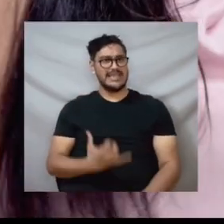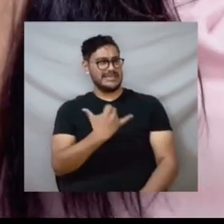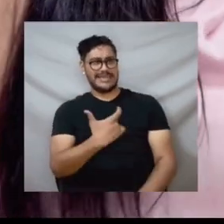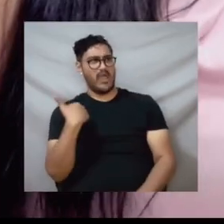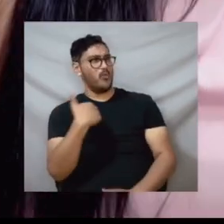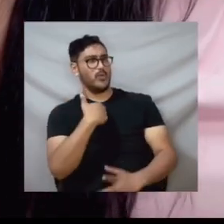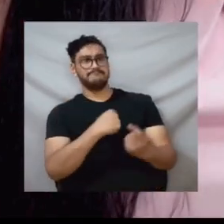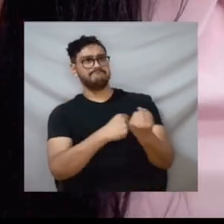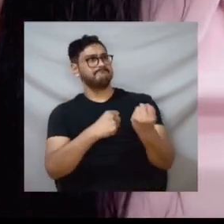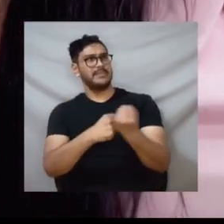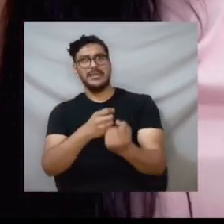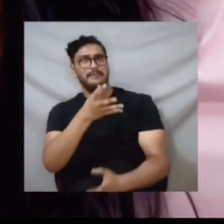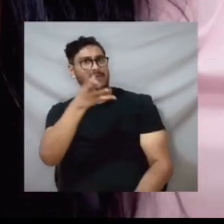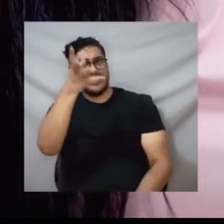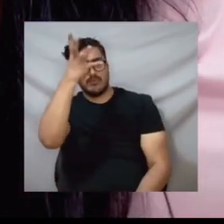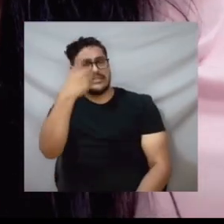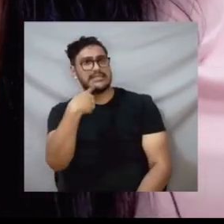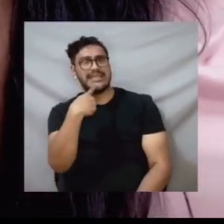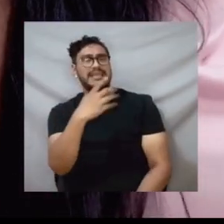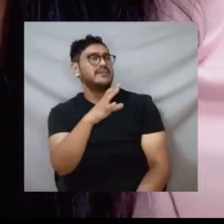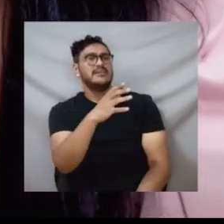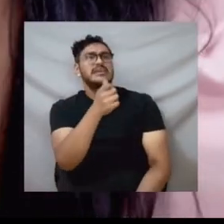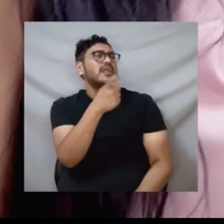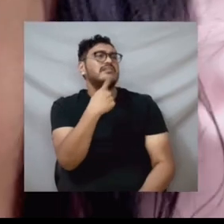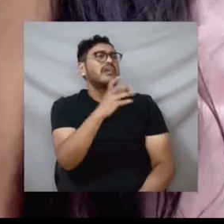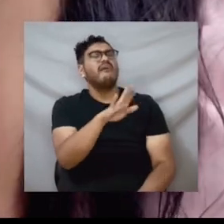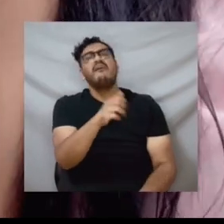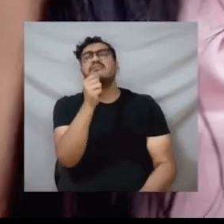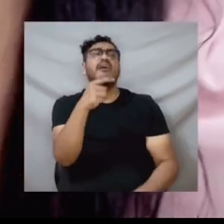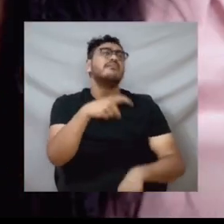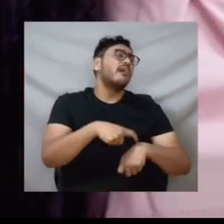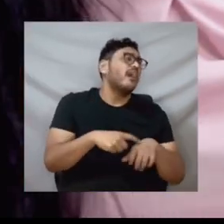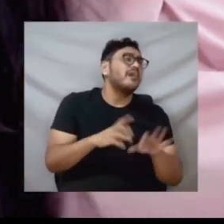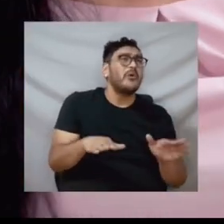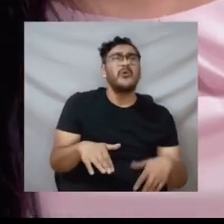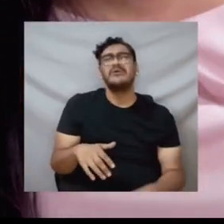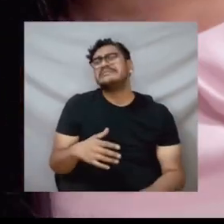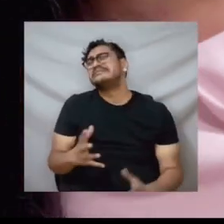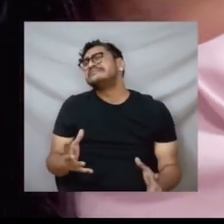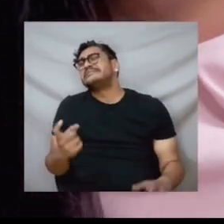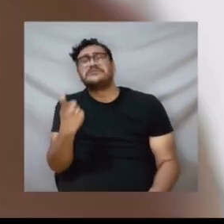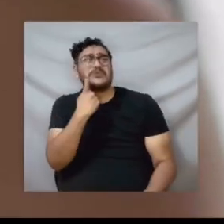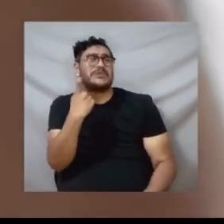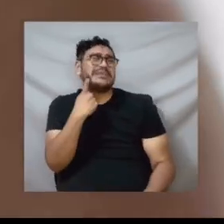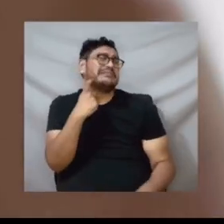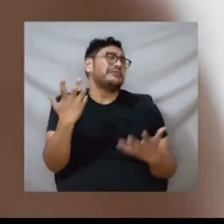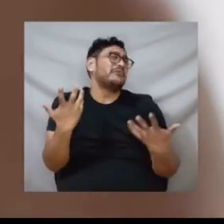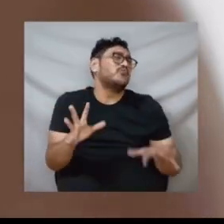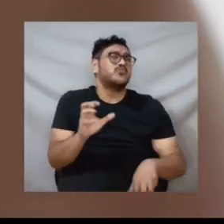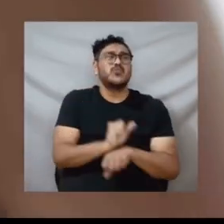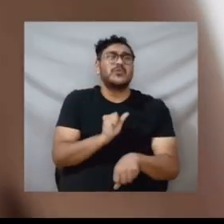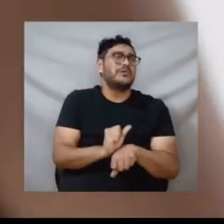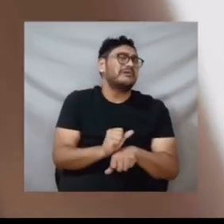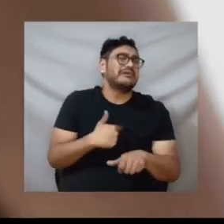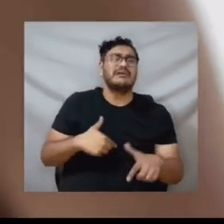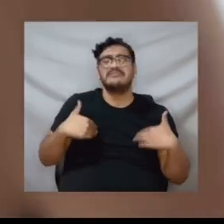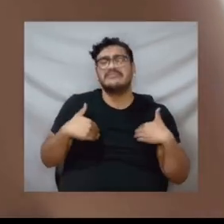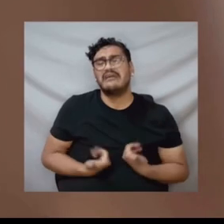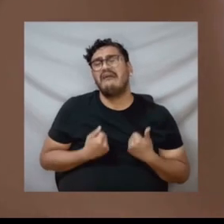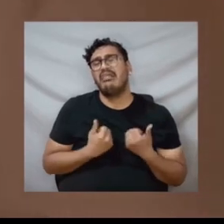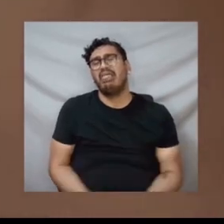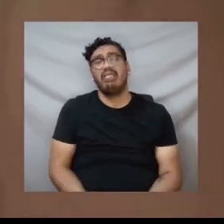tell parents, don't let, oh, I don't have time or I, I just got off work and I'm tired be that reason of not going to learn